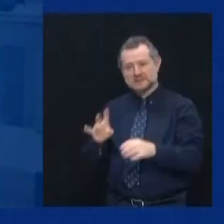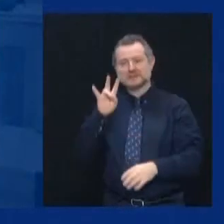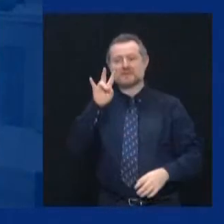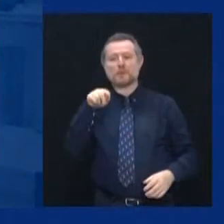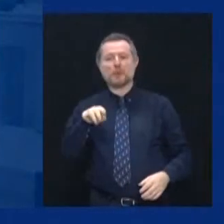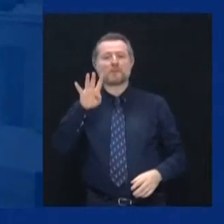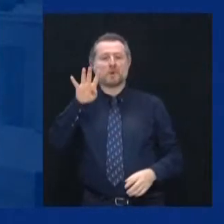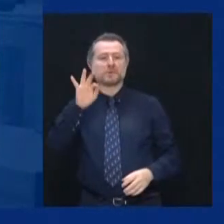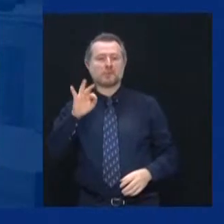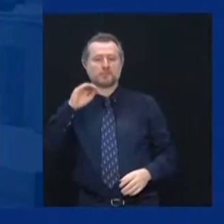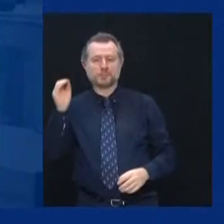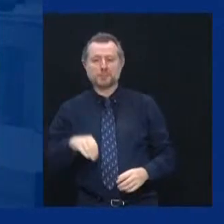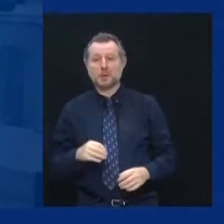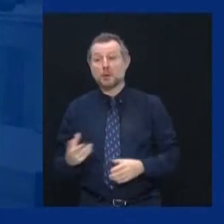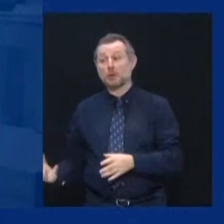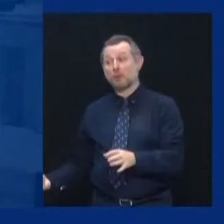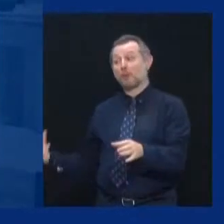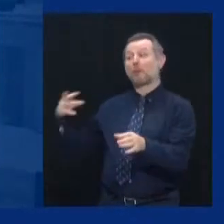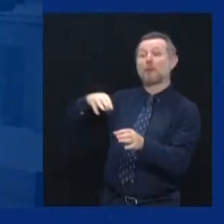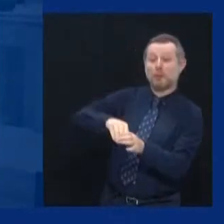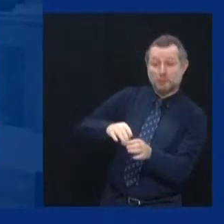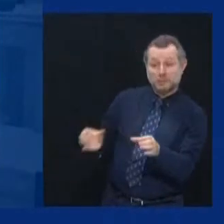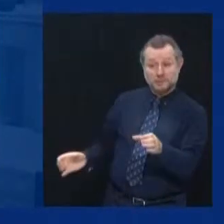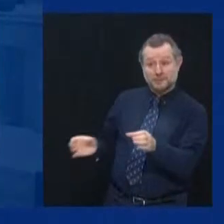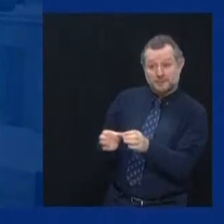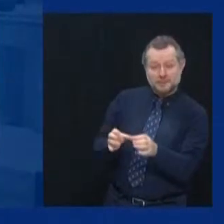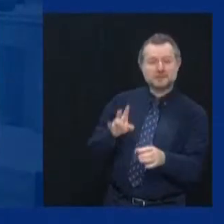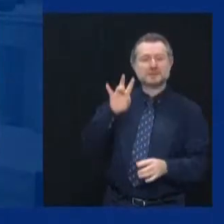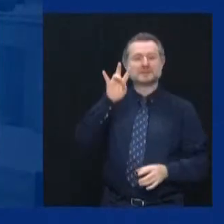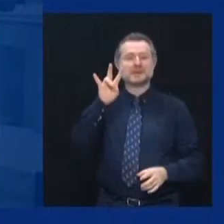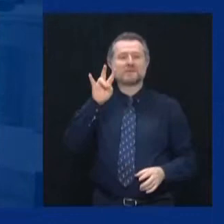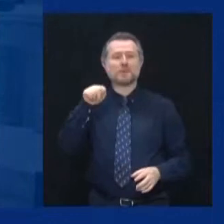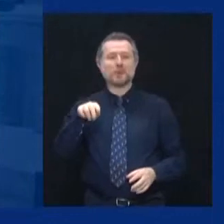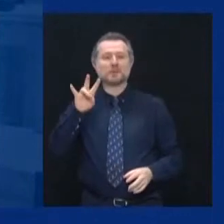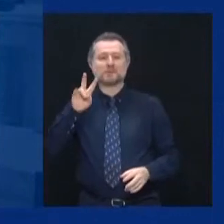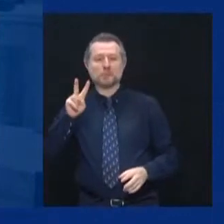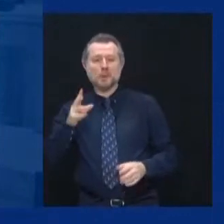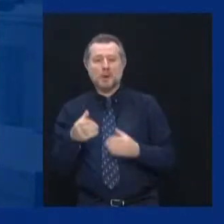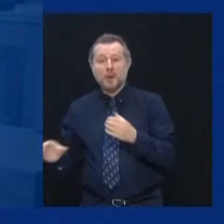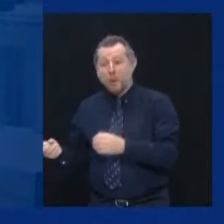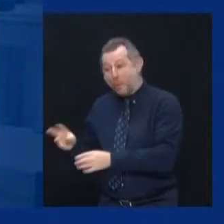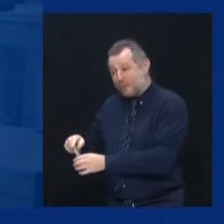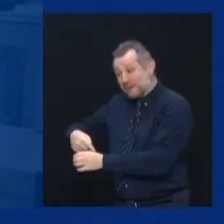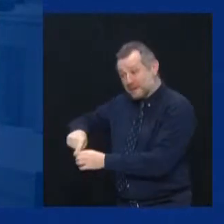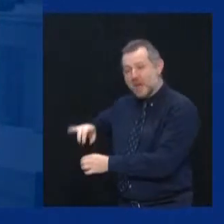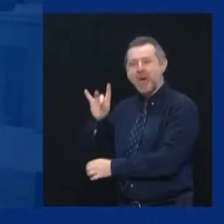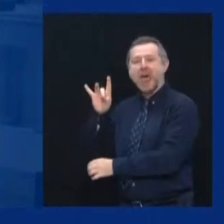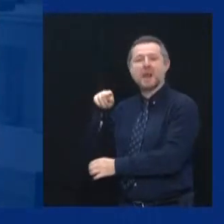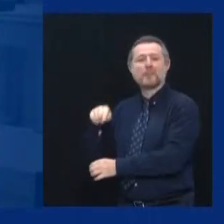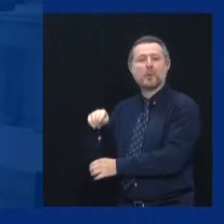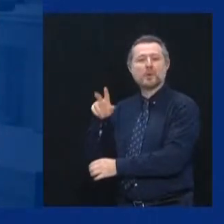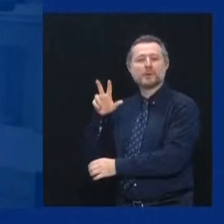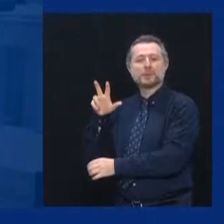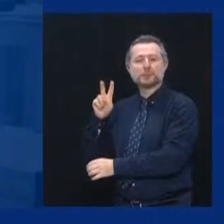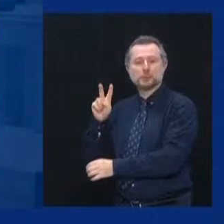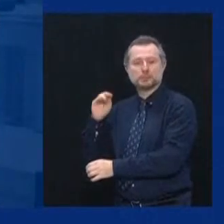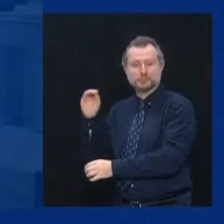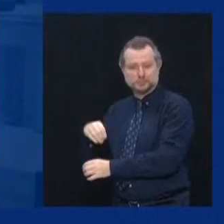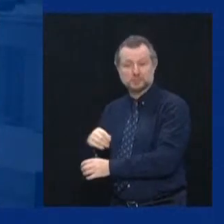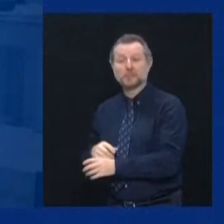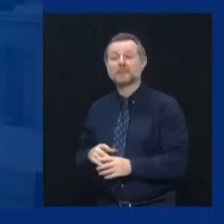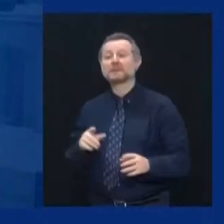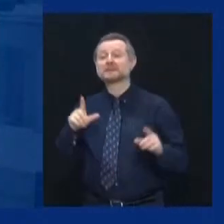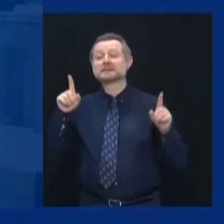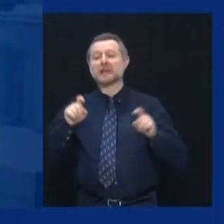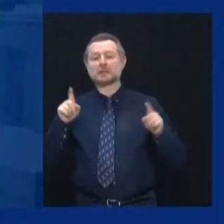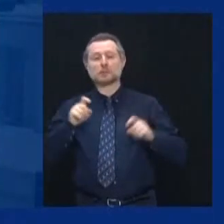7.49, with microclusters, 7.7, microclusters, 8.3, 243,000 tests, which